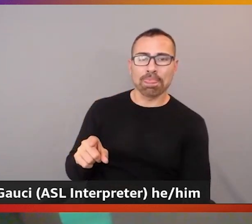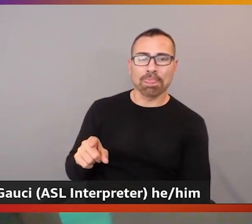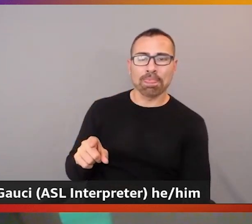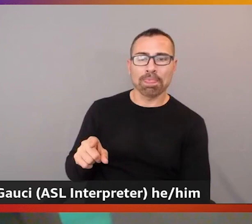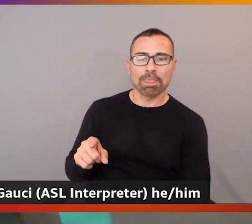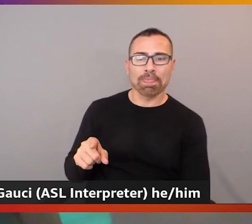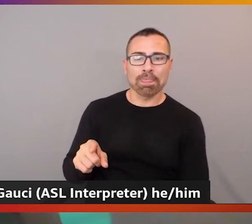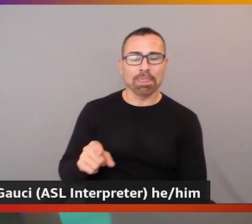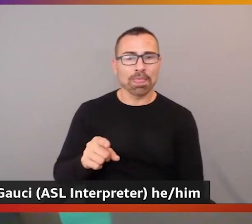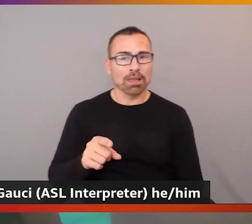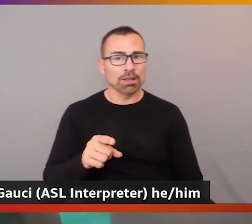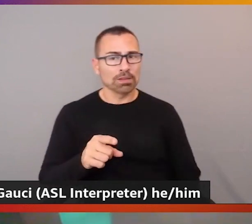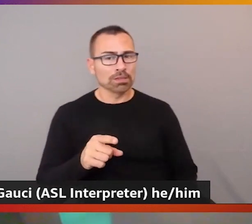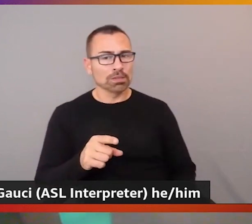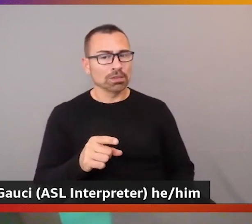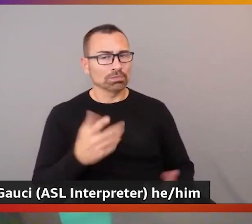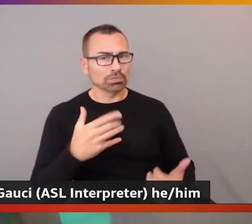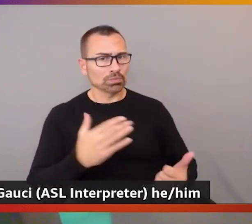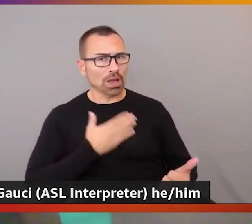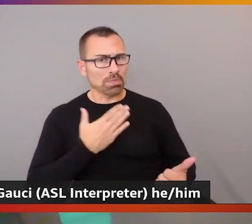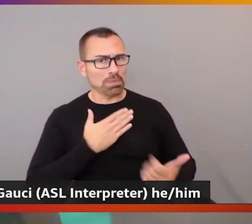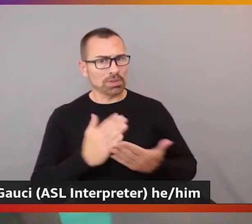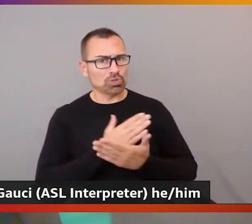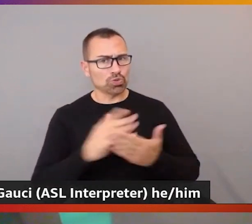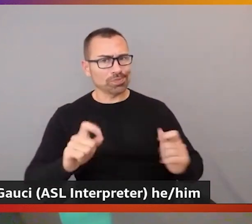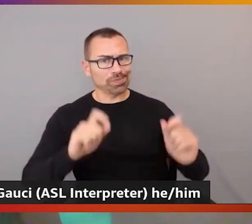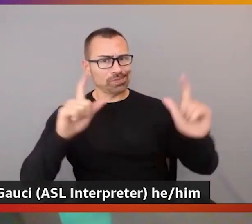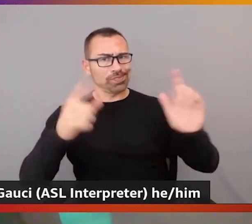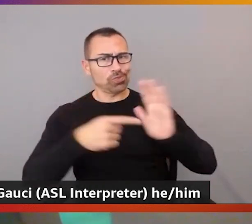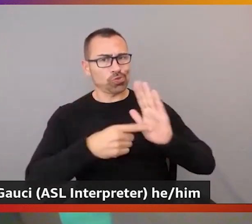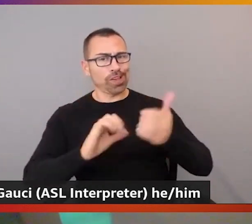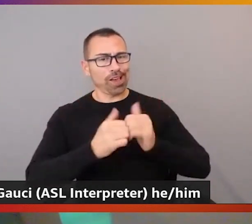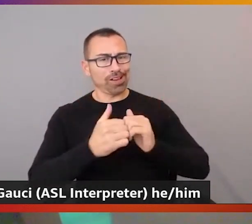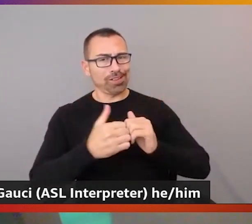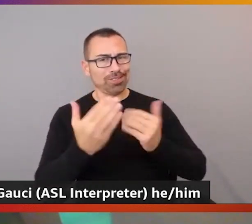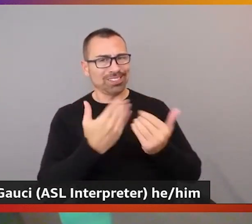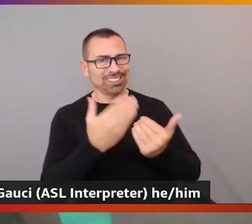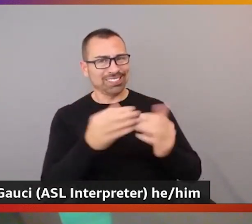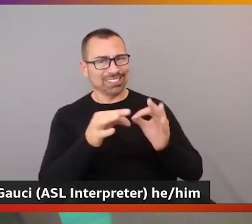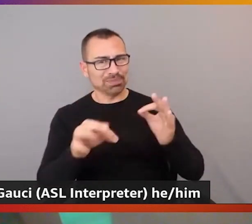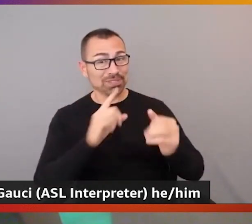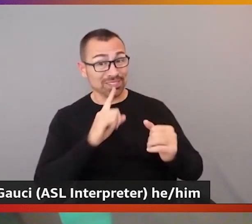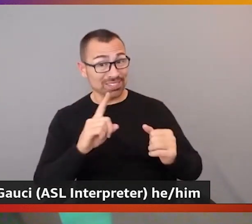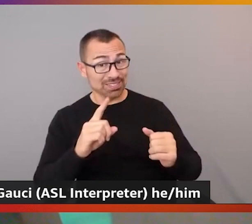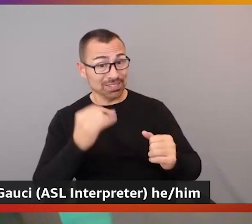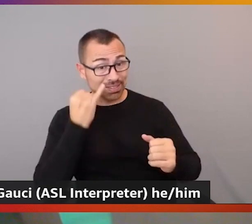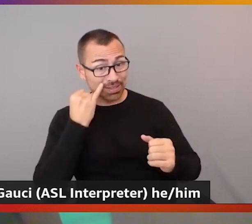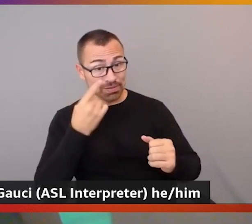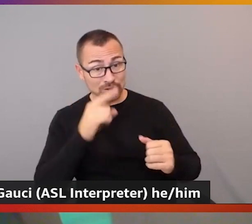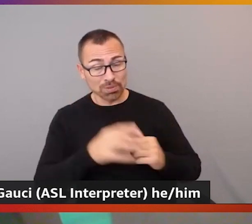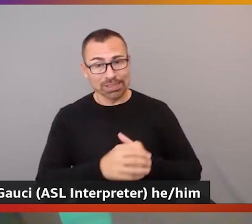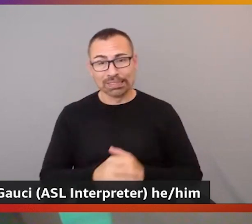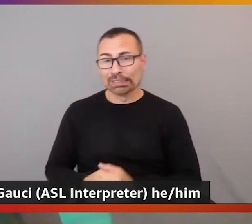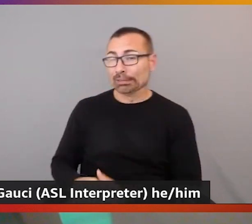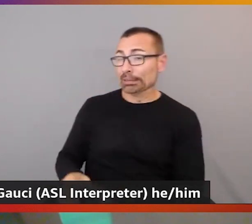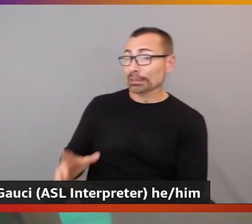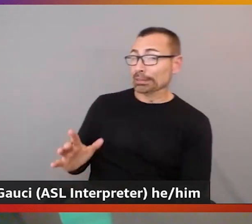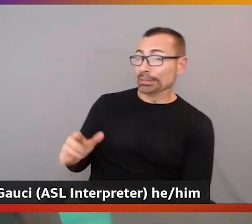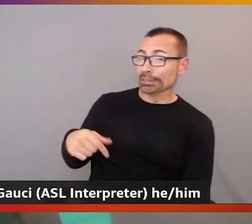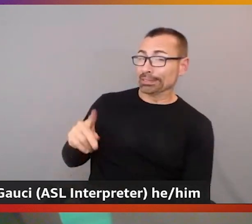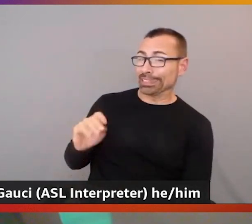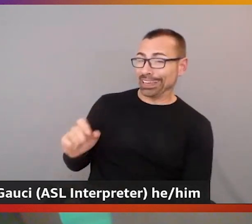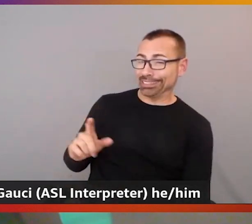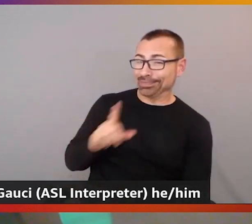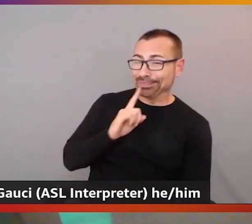of want me to? I'm happy to share my screen and show you how easy or simple it is, if that works. we're actually coming up on our time. I know it's